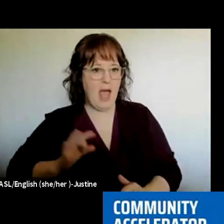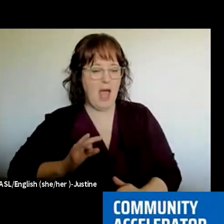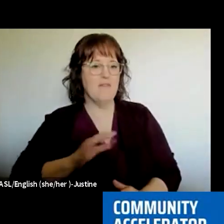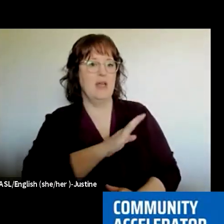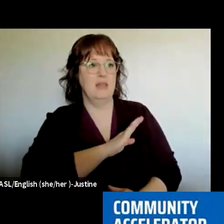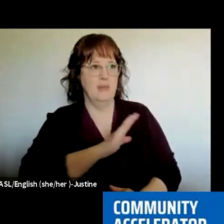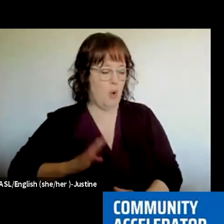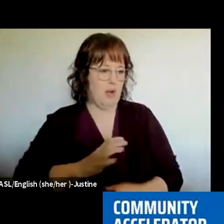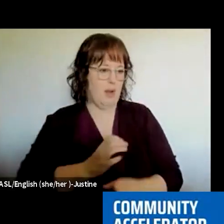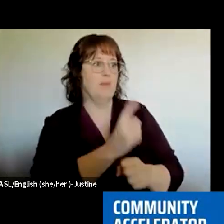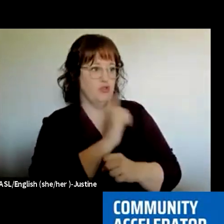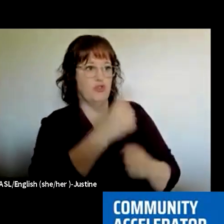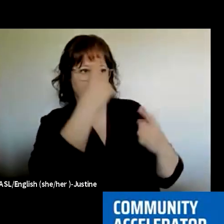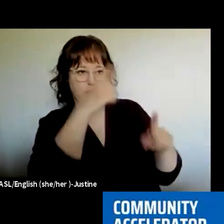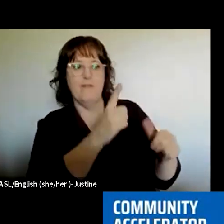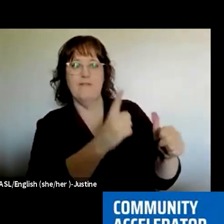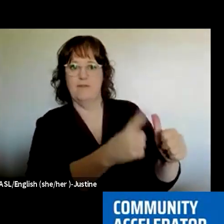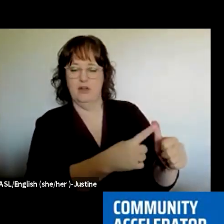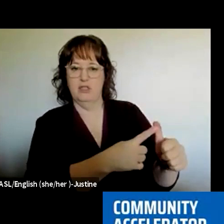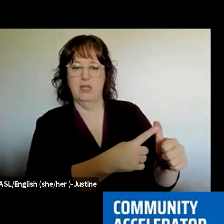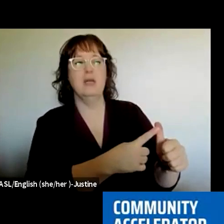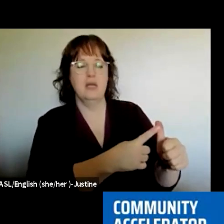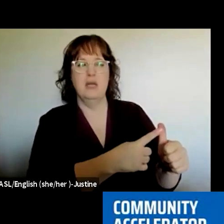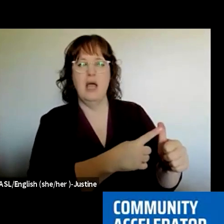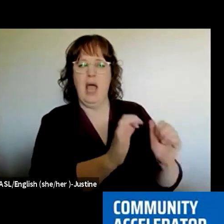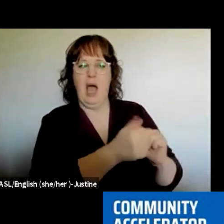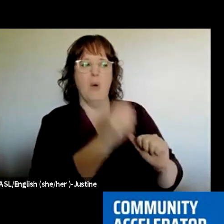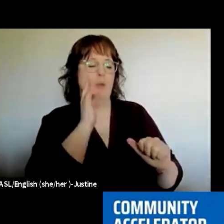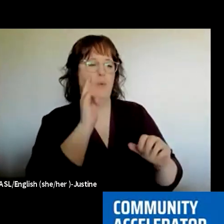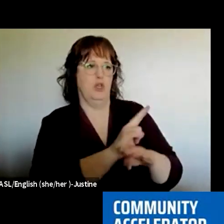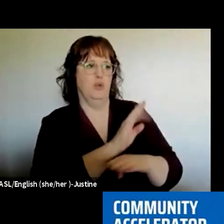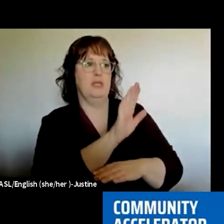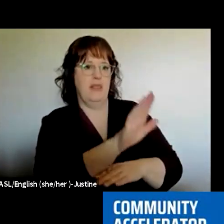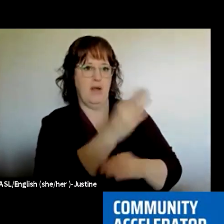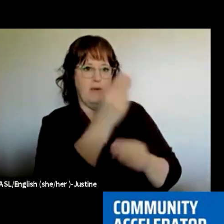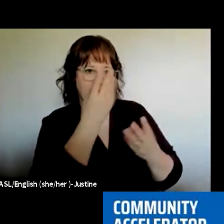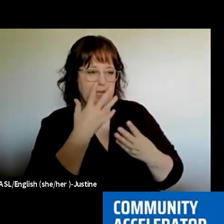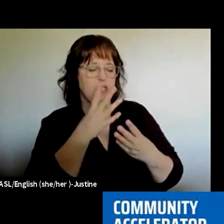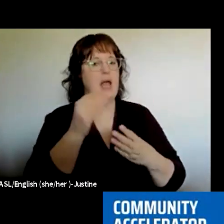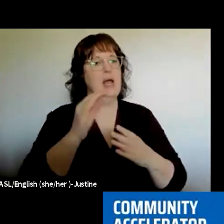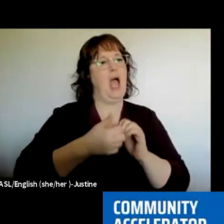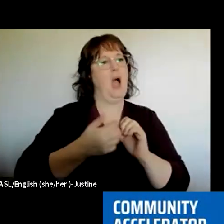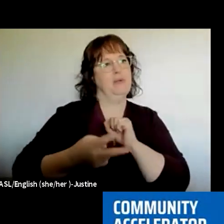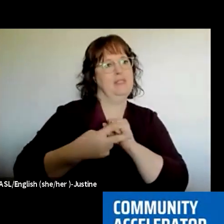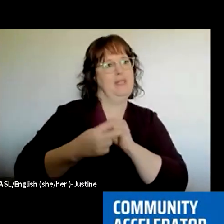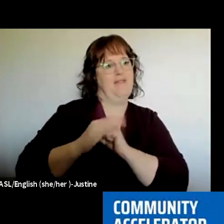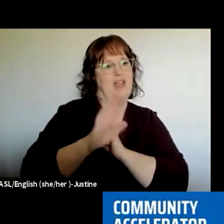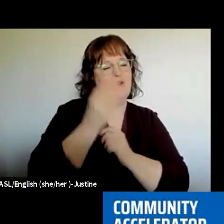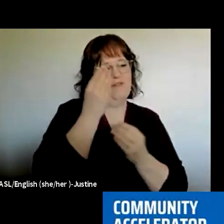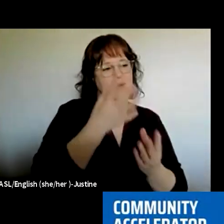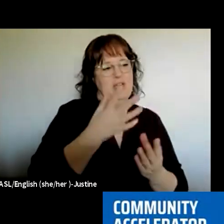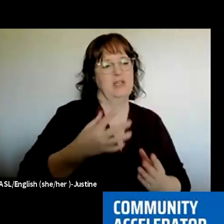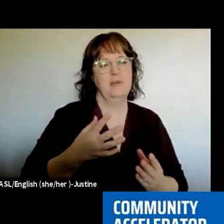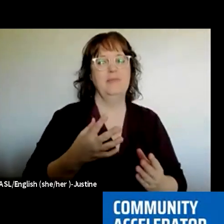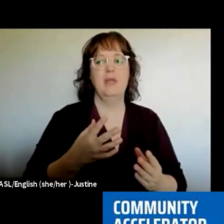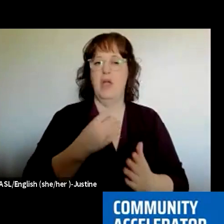fully consent to how their demographic information is being used and stored. The statement contains full details, but please know